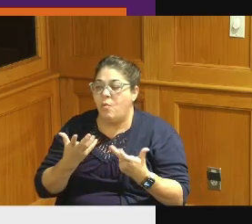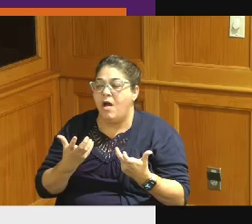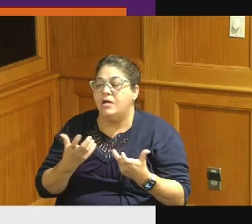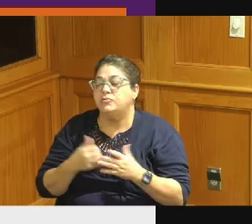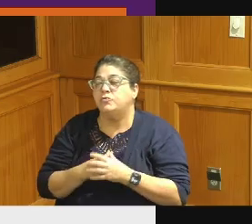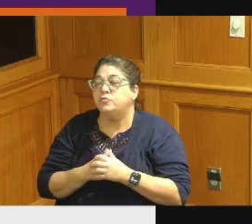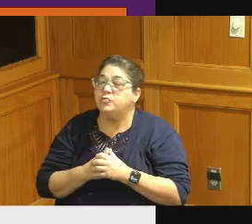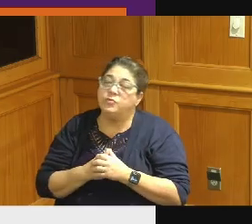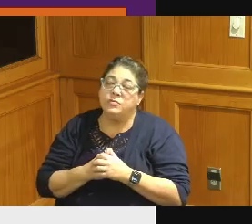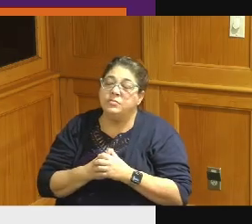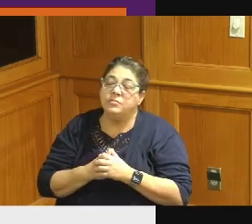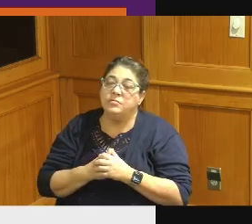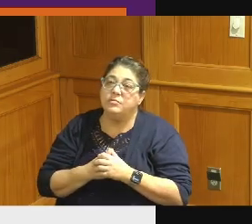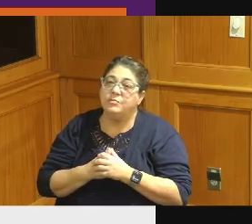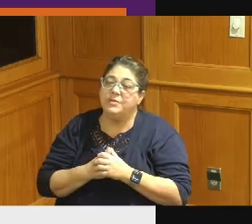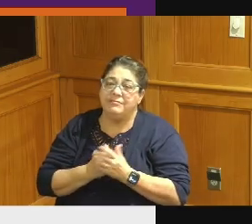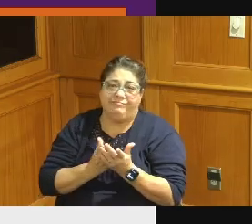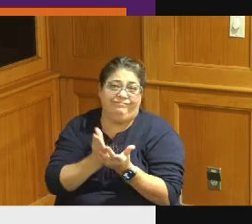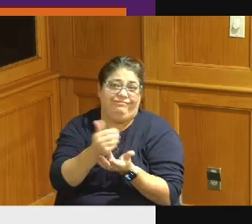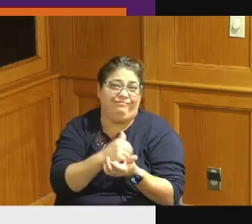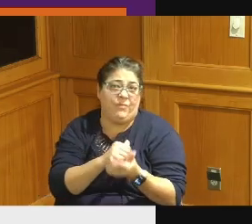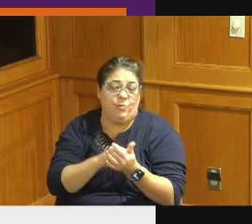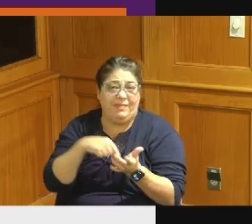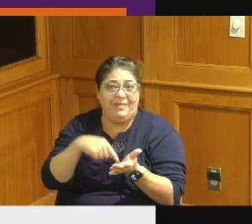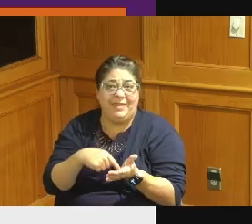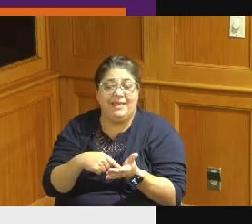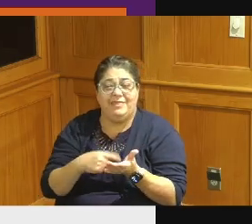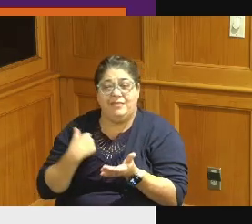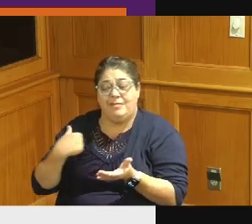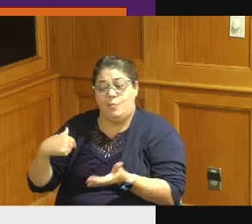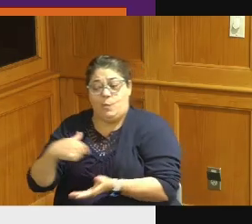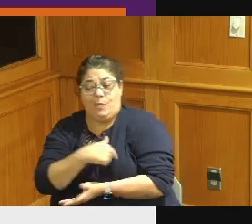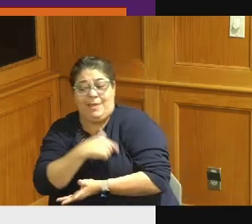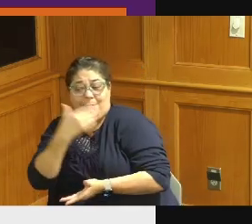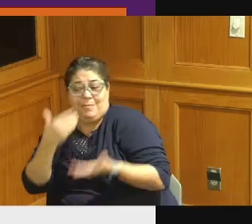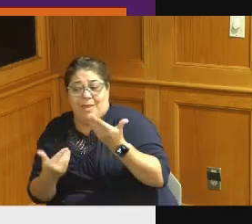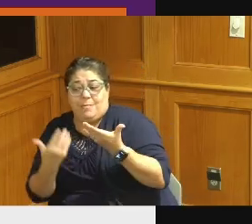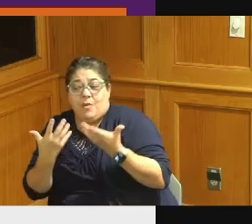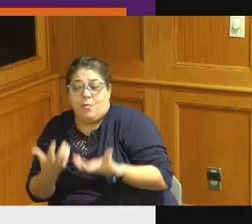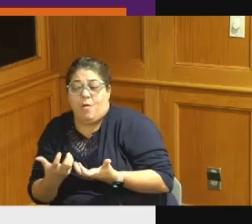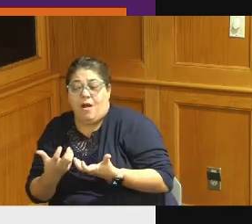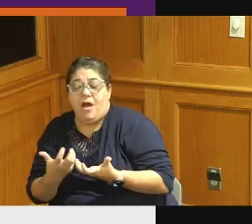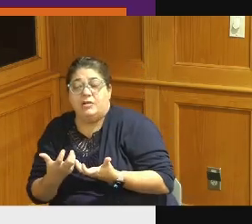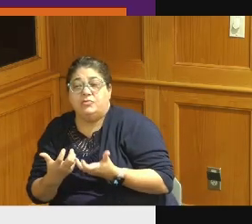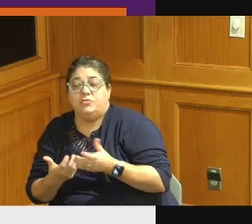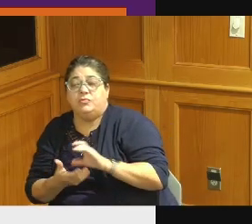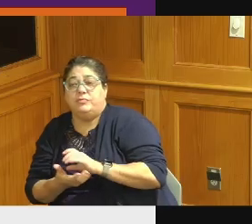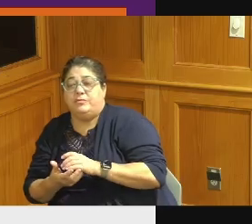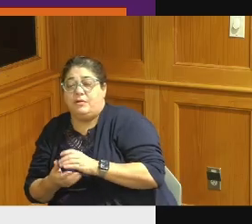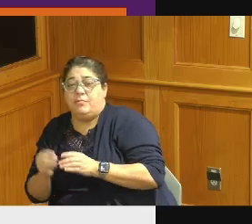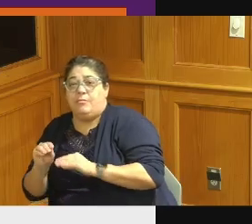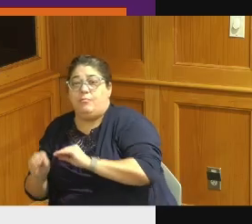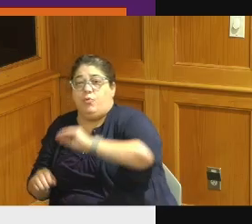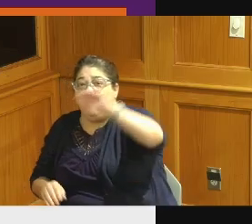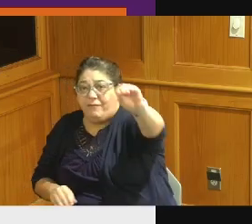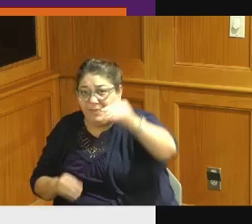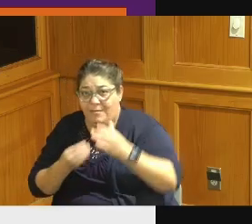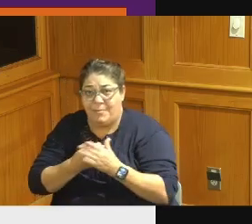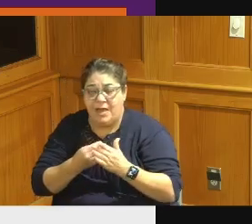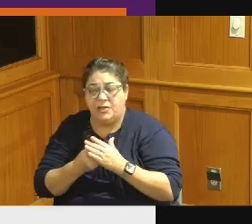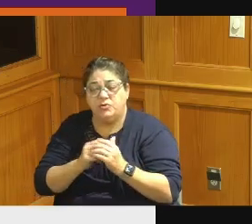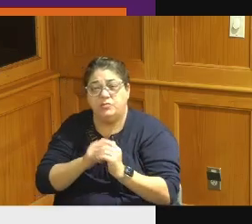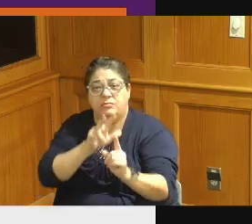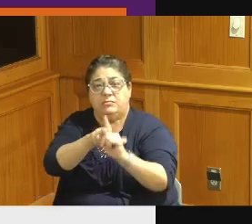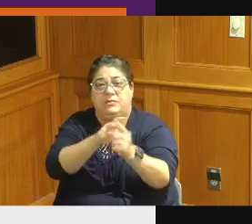be sort of open about, we may collectively want to fund some other high impact, time sensitive projects with those